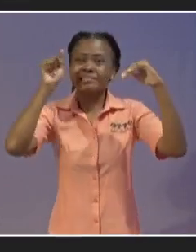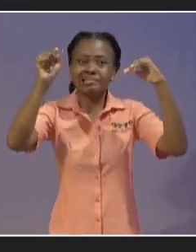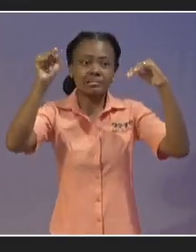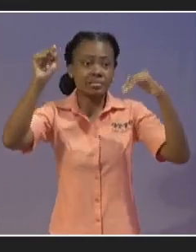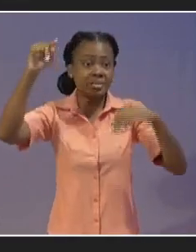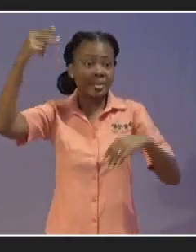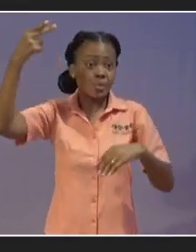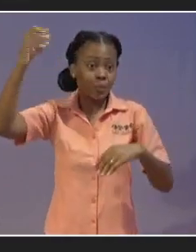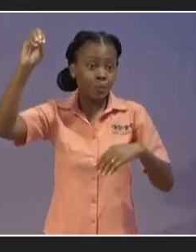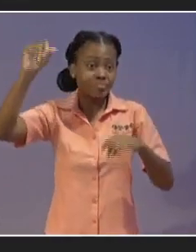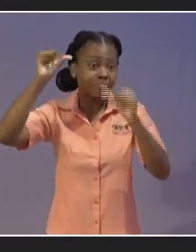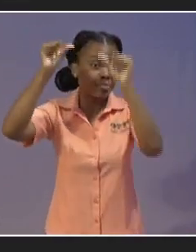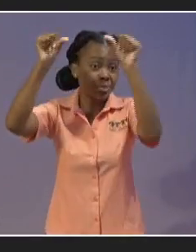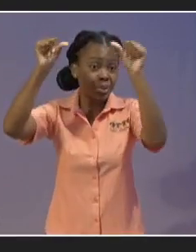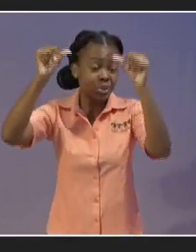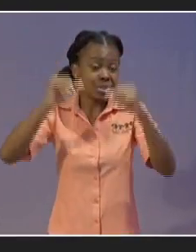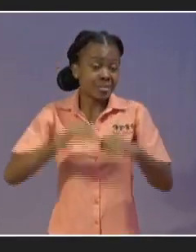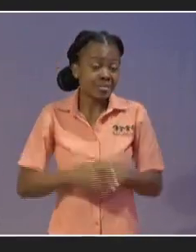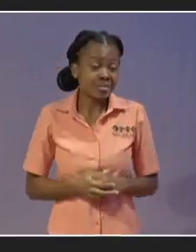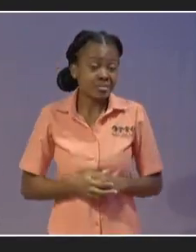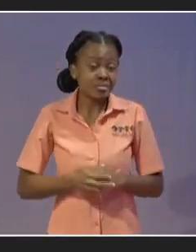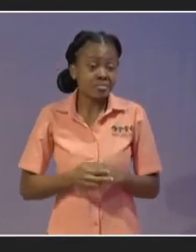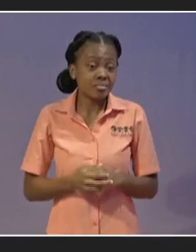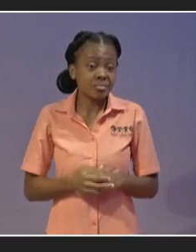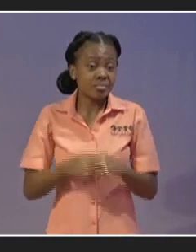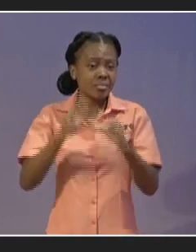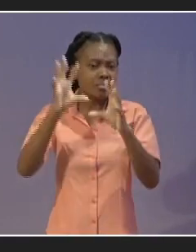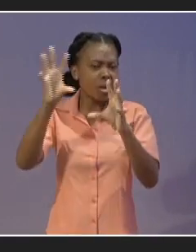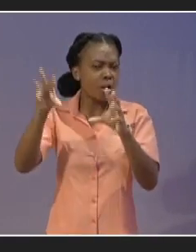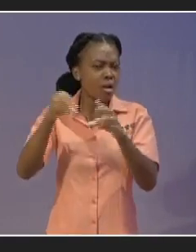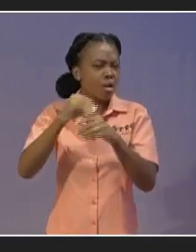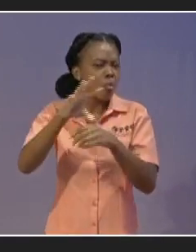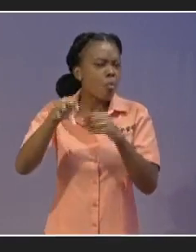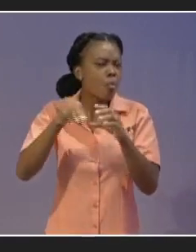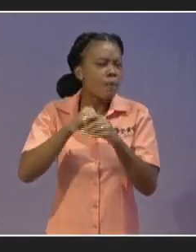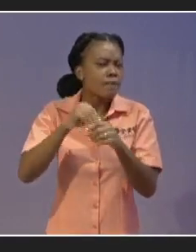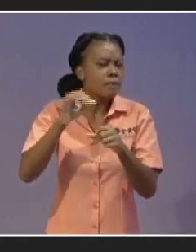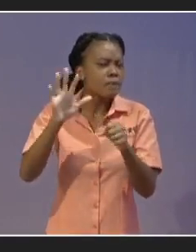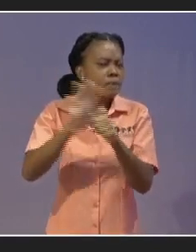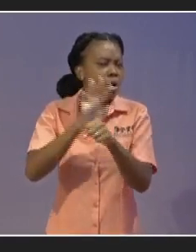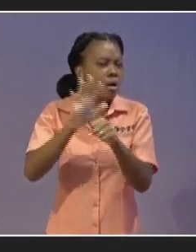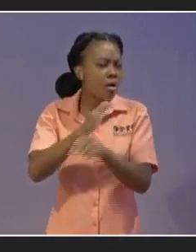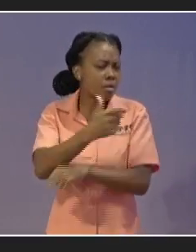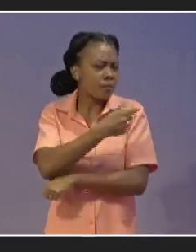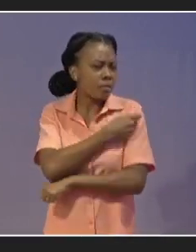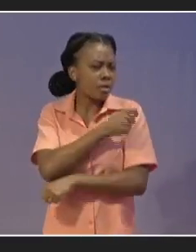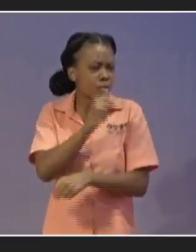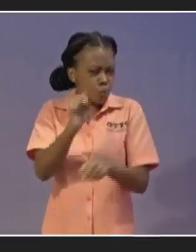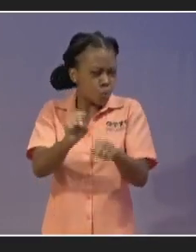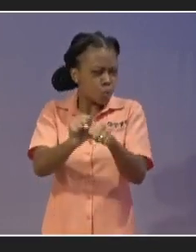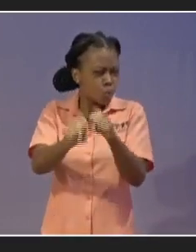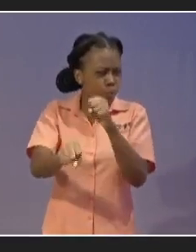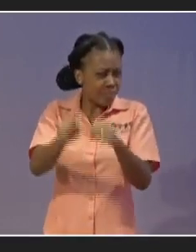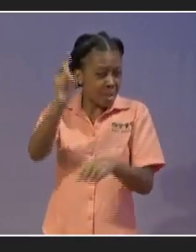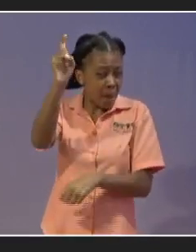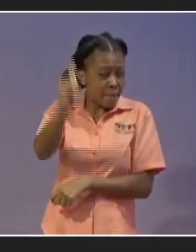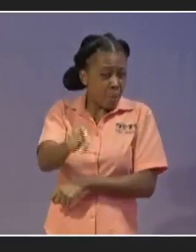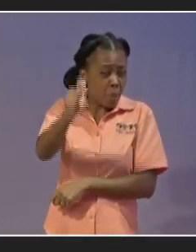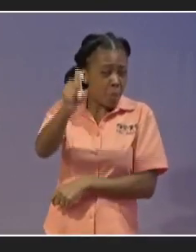to get people vaccinated have been exhausted? So mandatory vaccination is necessarily key now